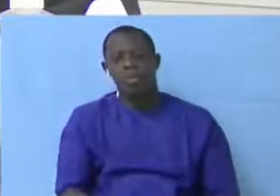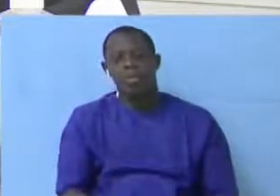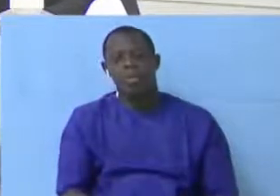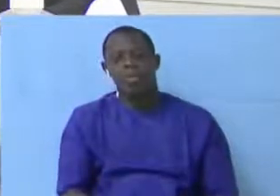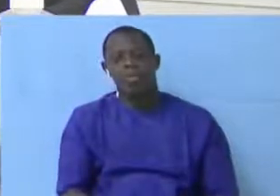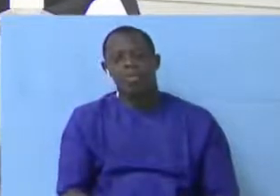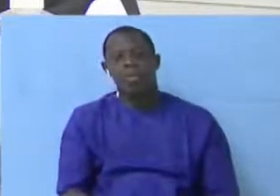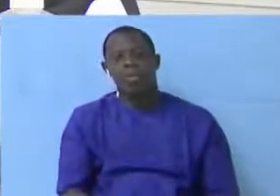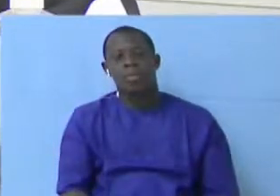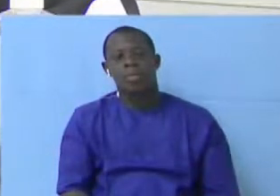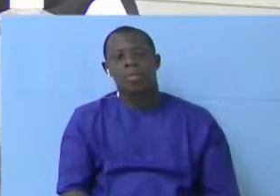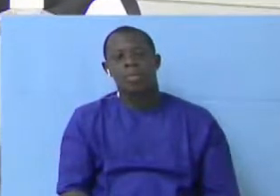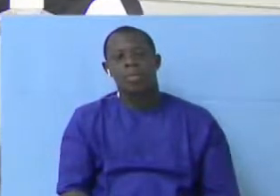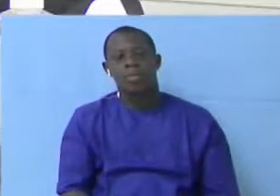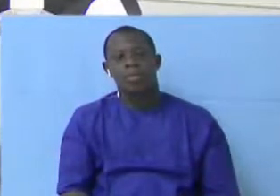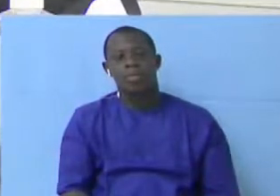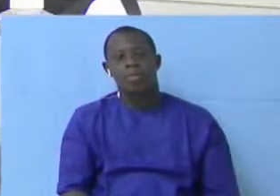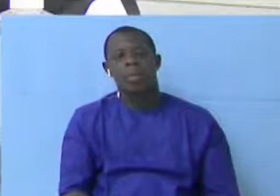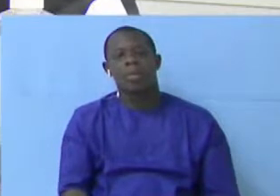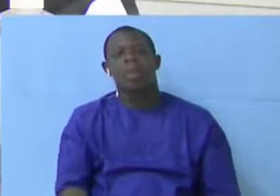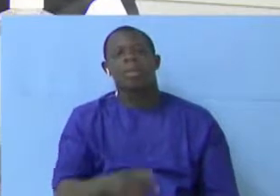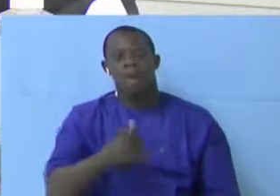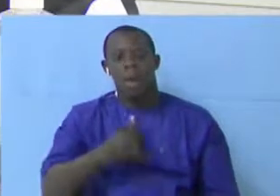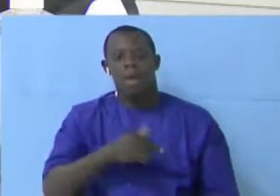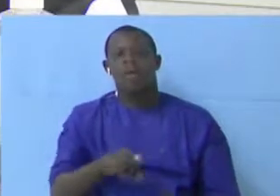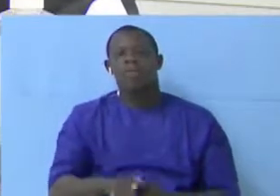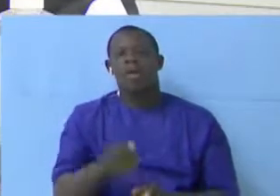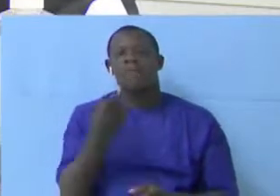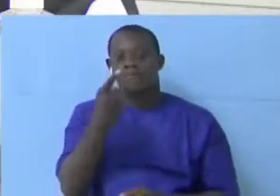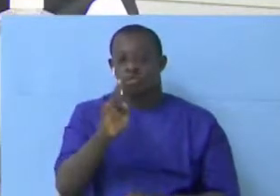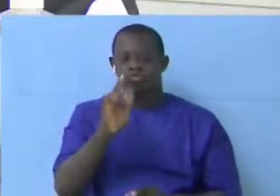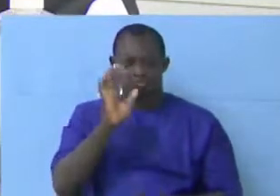I first stopped by Baba Job's house. But